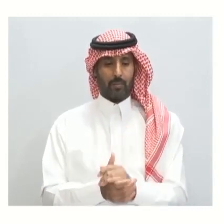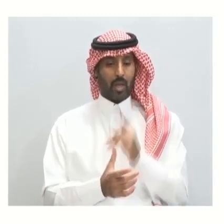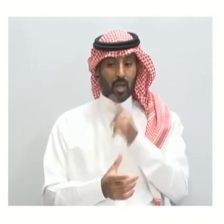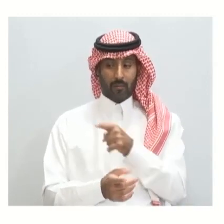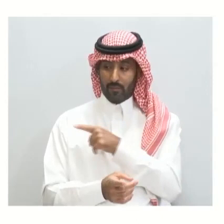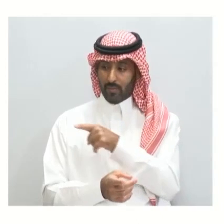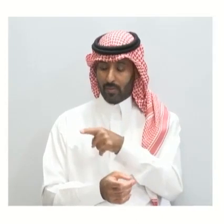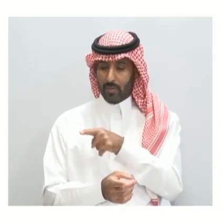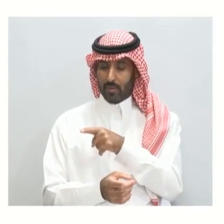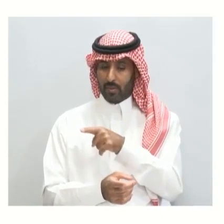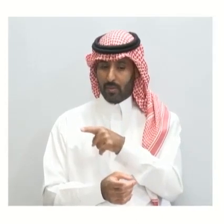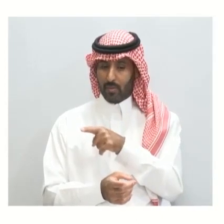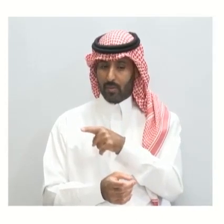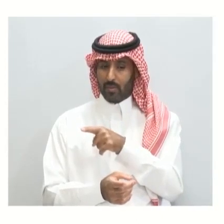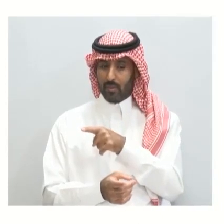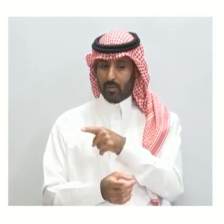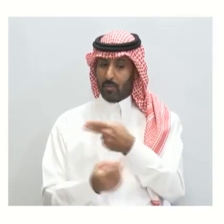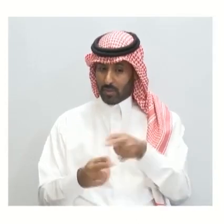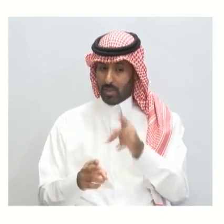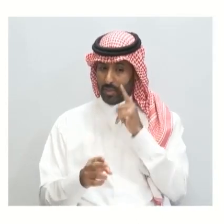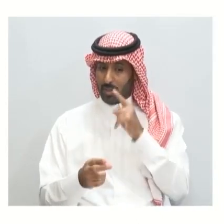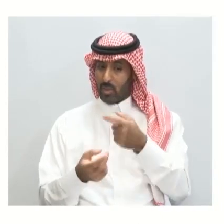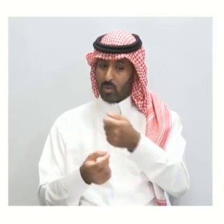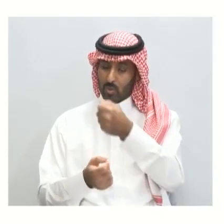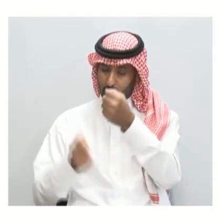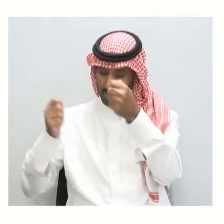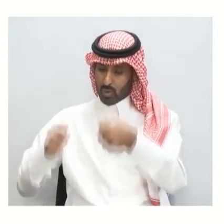Have they already closed the shop?